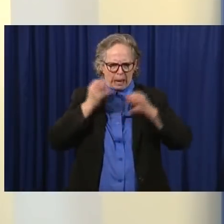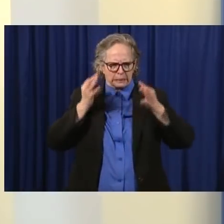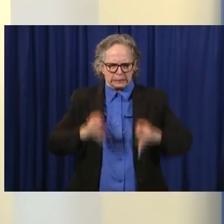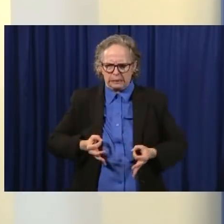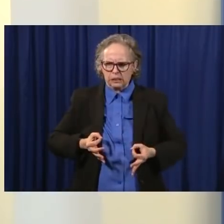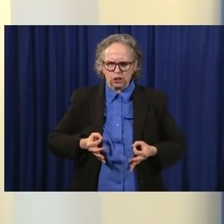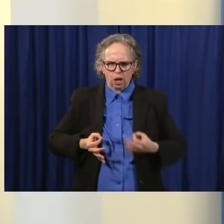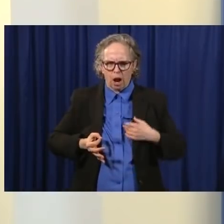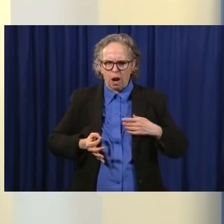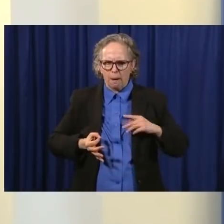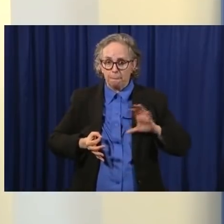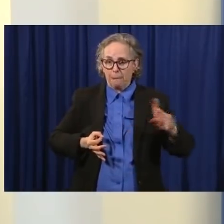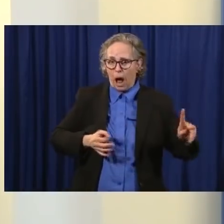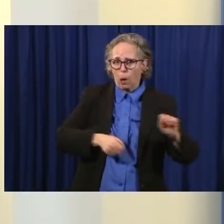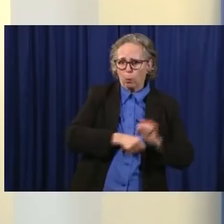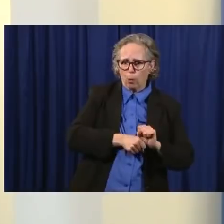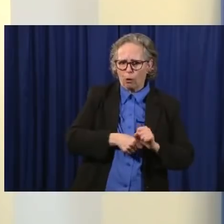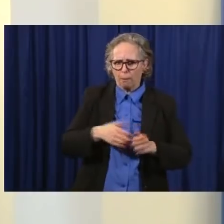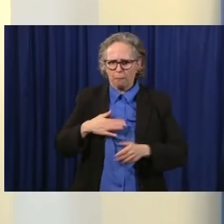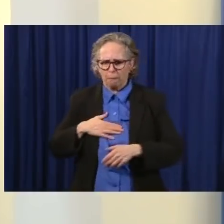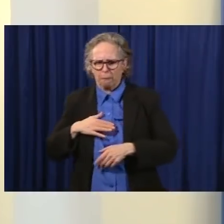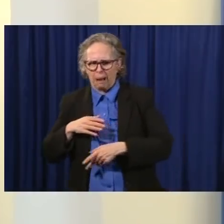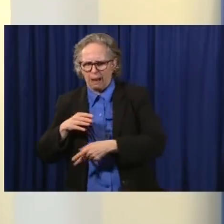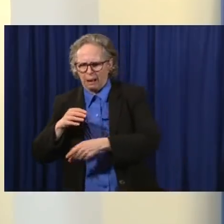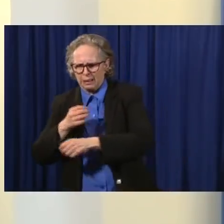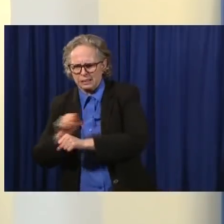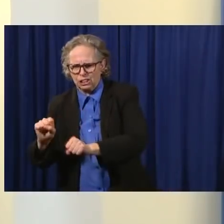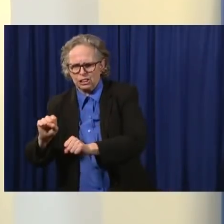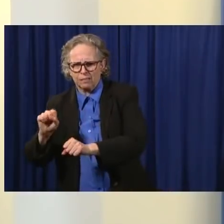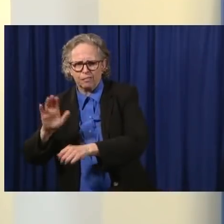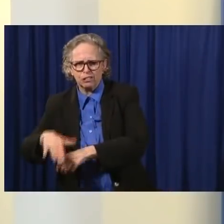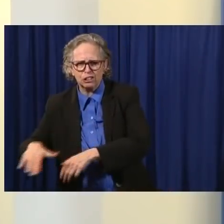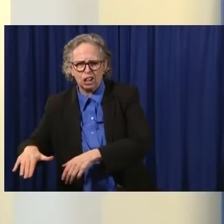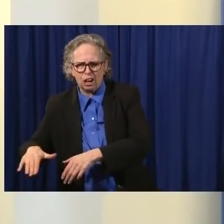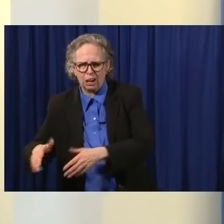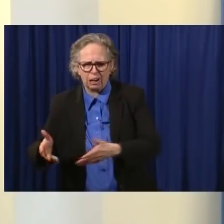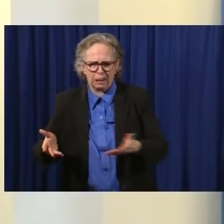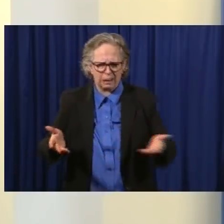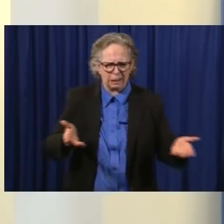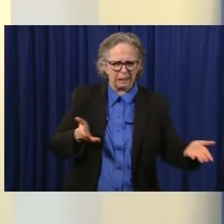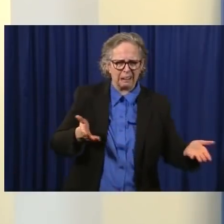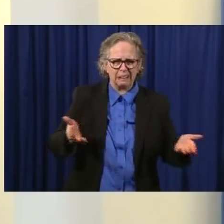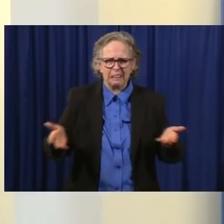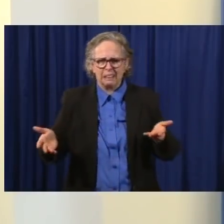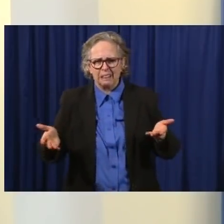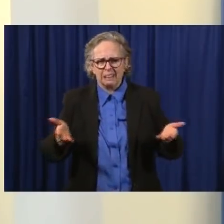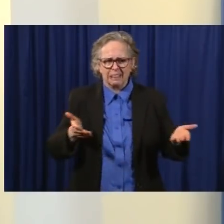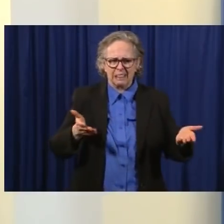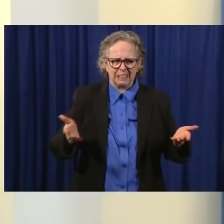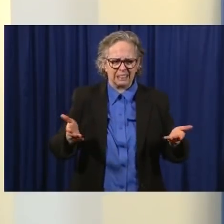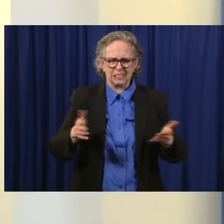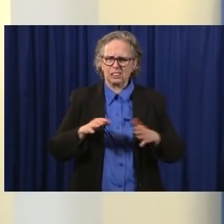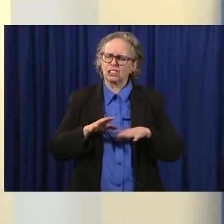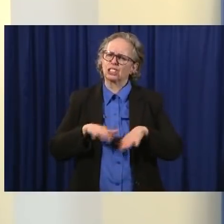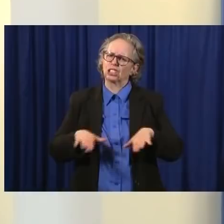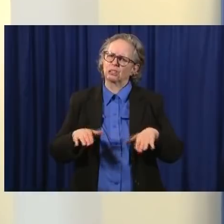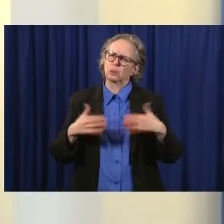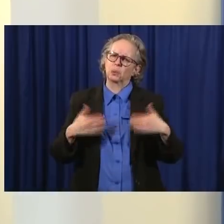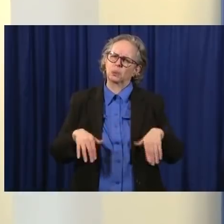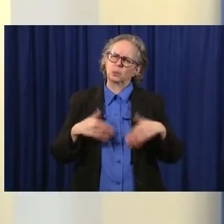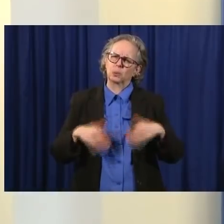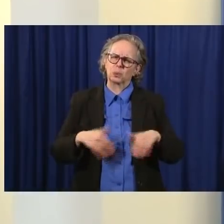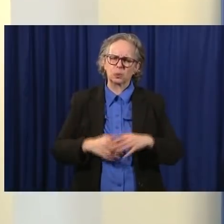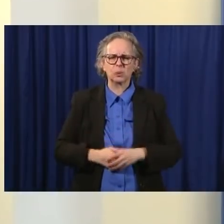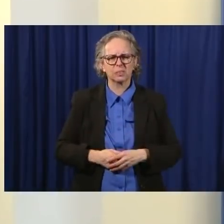work and support their family and not knowing what to do with their kids. And so we're really trying to do so many things at